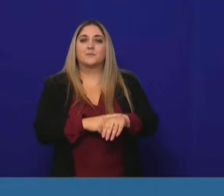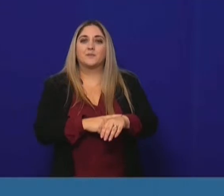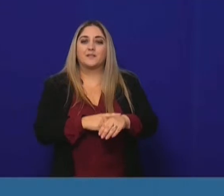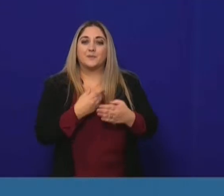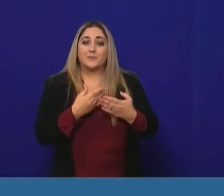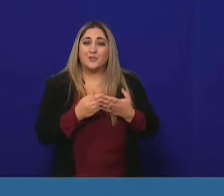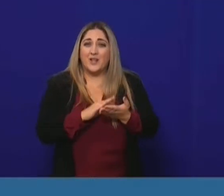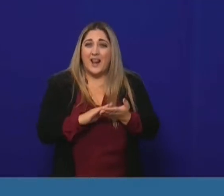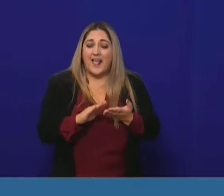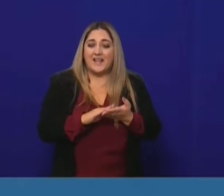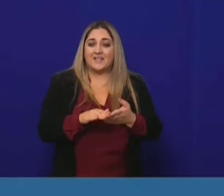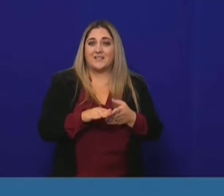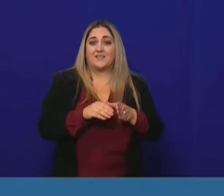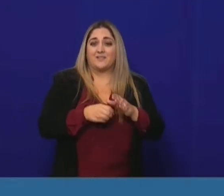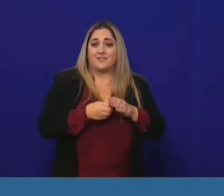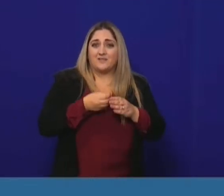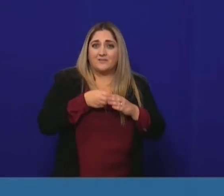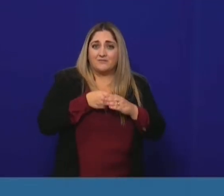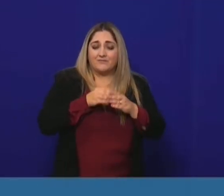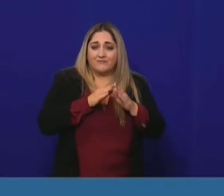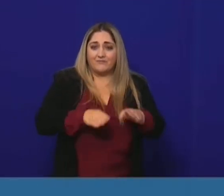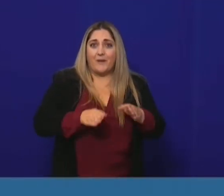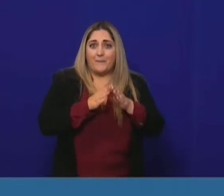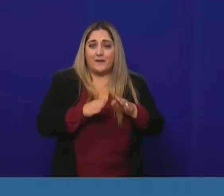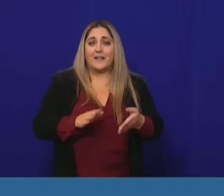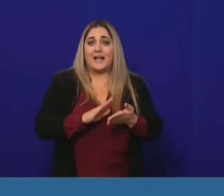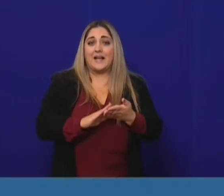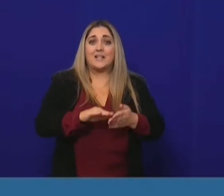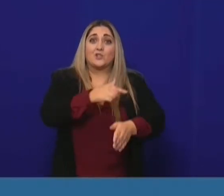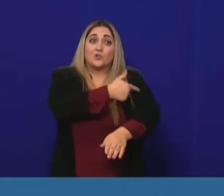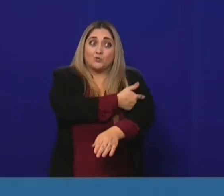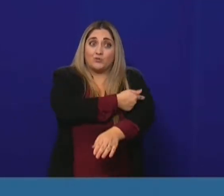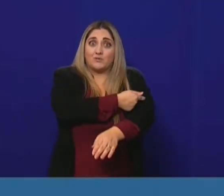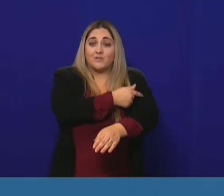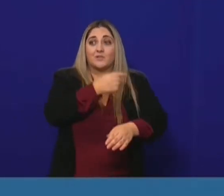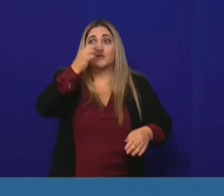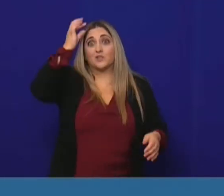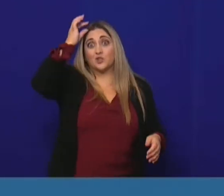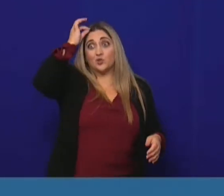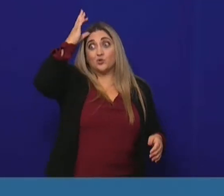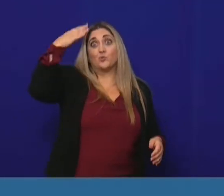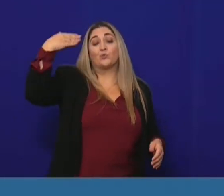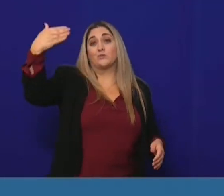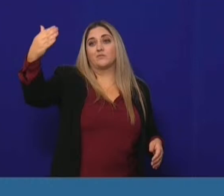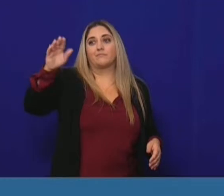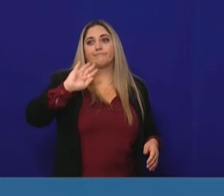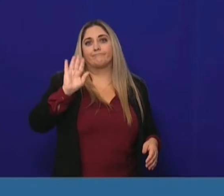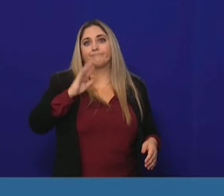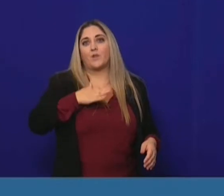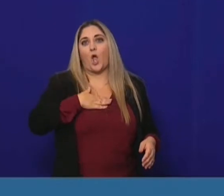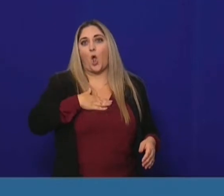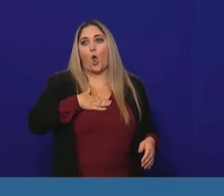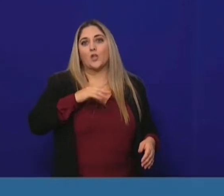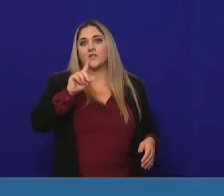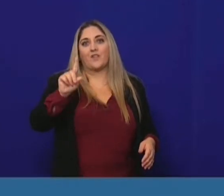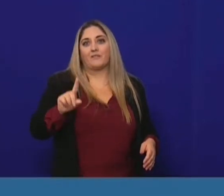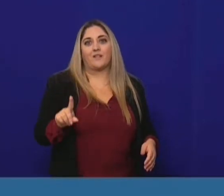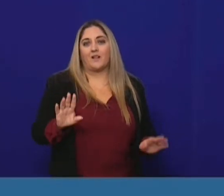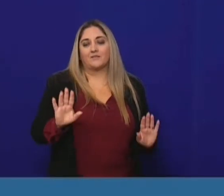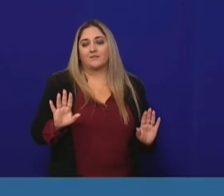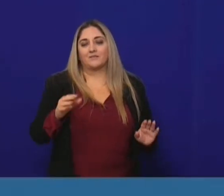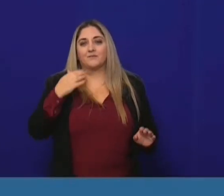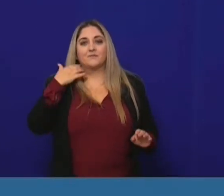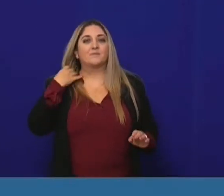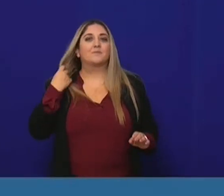ikollok il-manifattura ta' dan il-vaccine ħajgħaddu numru ta' xhur u allura ma nistgħux nistennew li ħajkollna il-vaccine available la